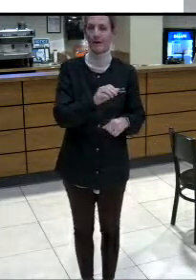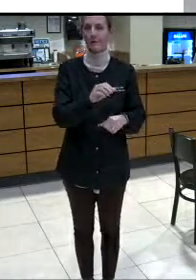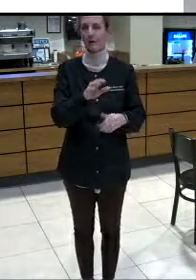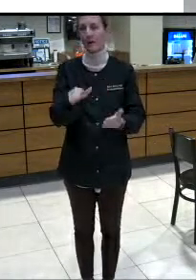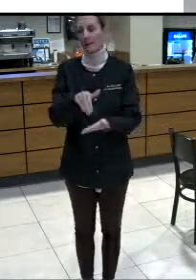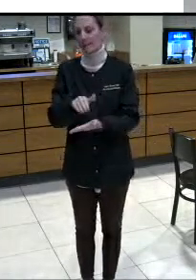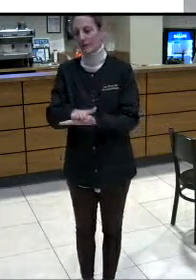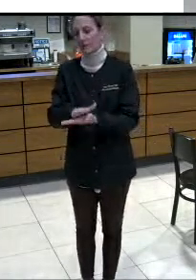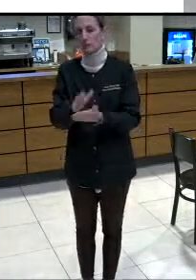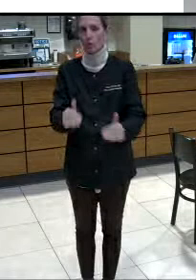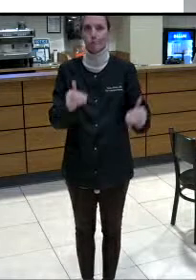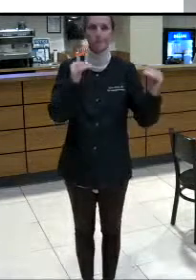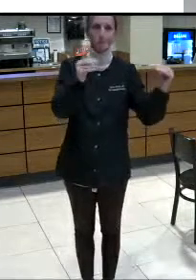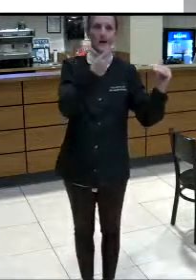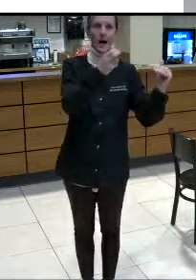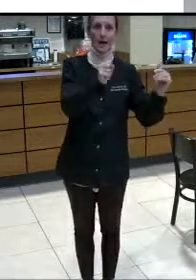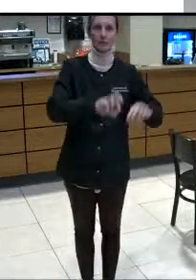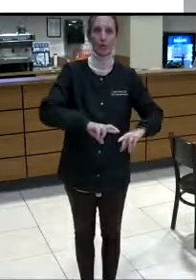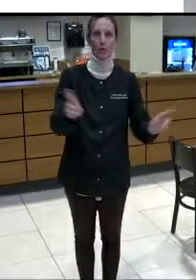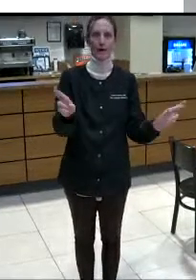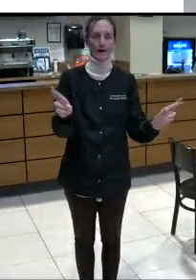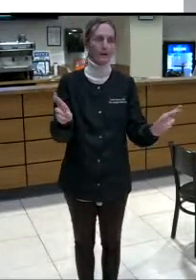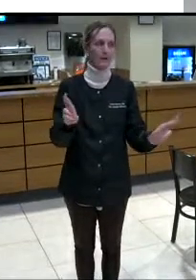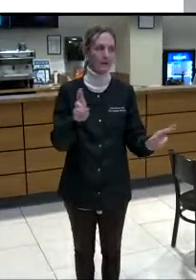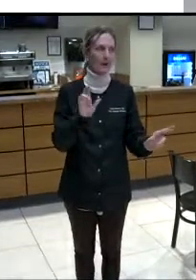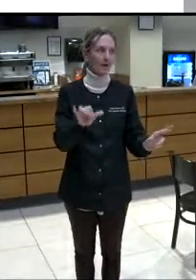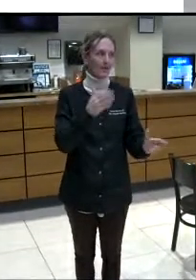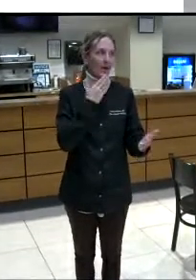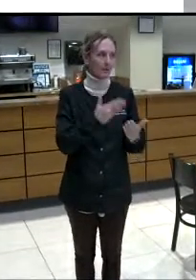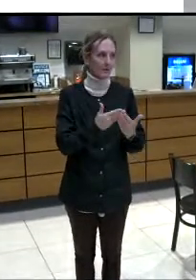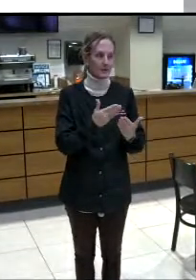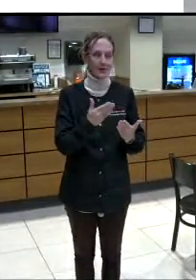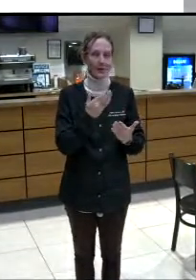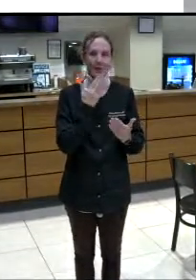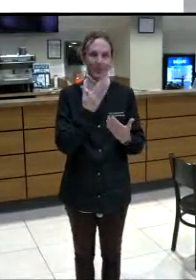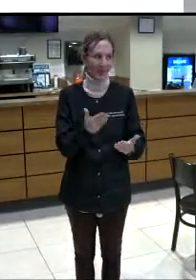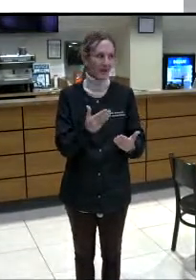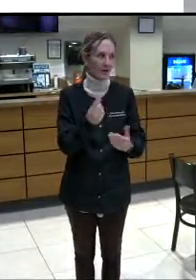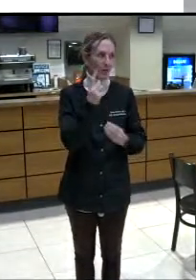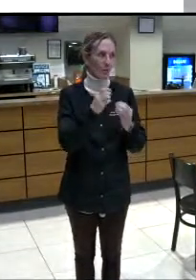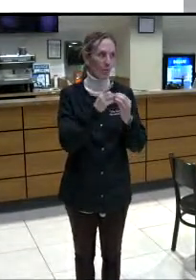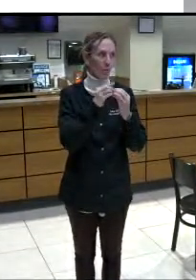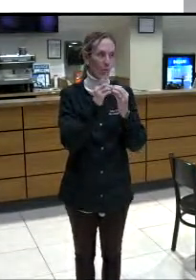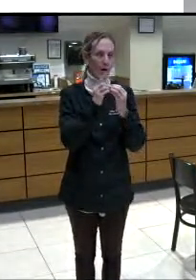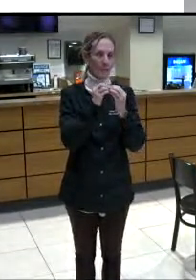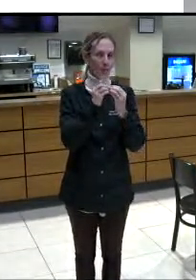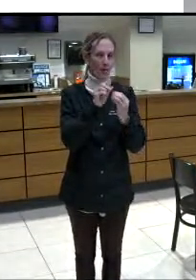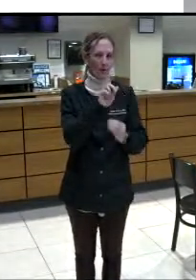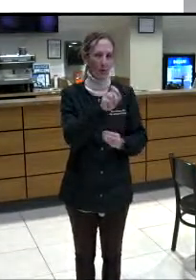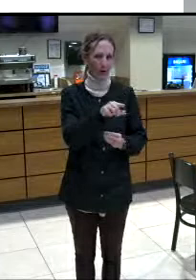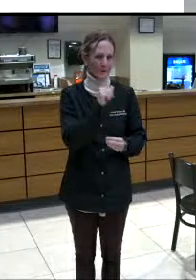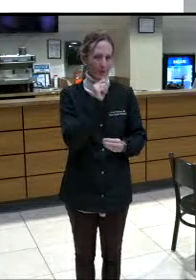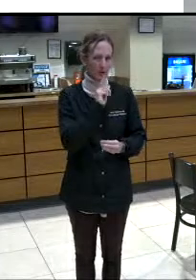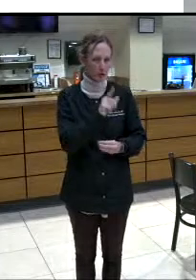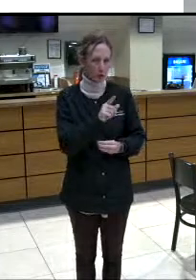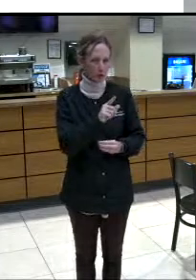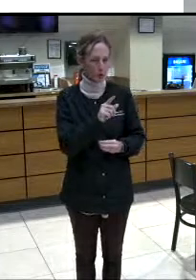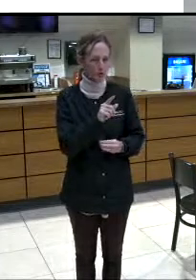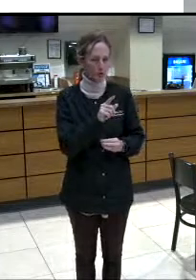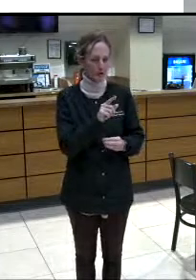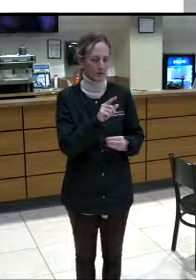ready? That was very helpful. Thank you. And I just have one more question. And I'm not sure if it would